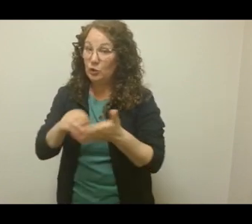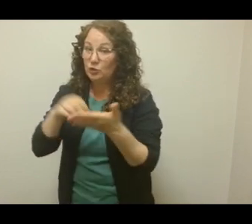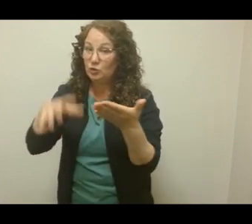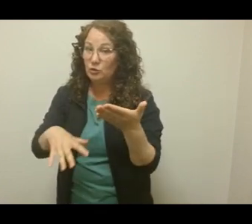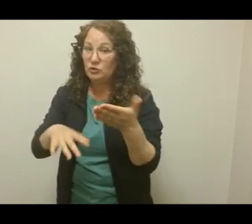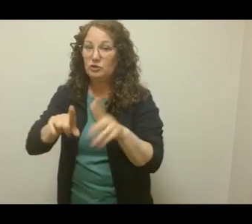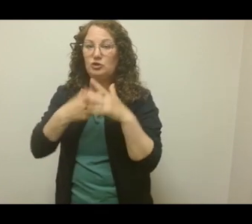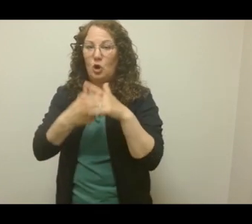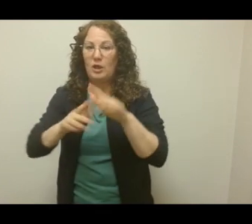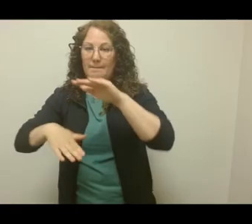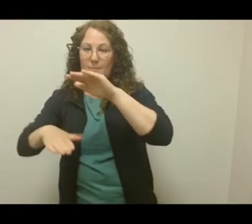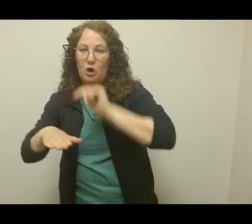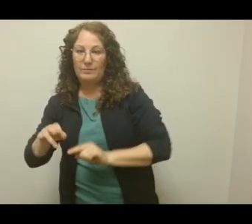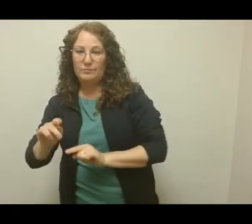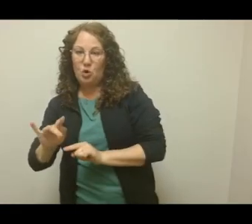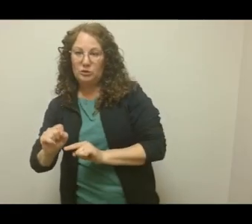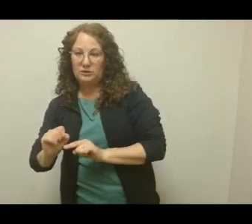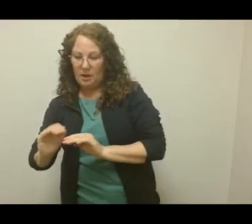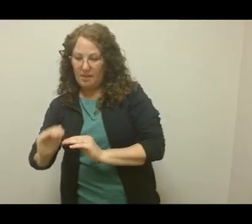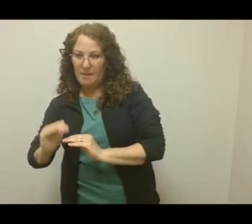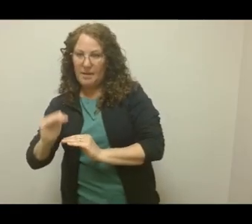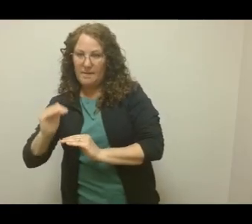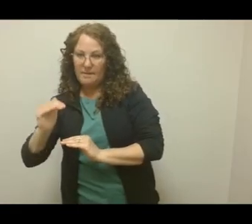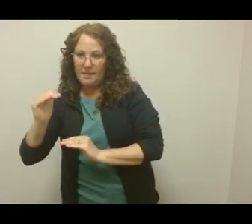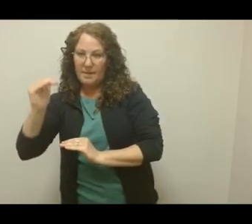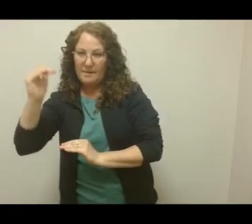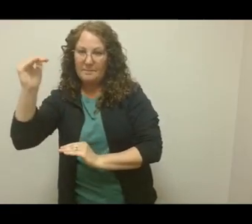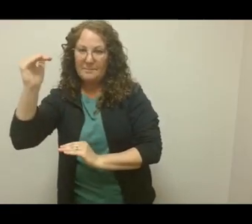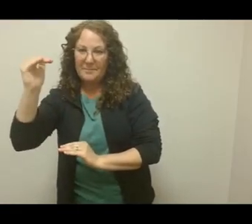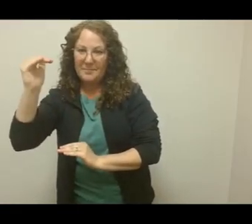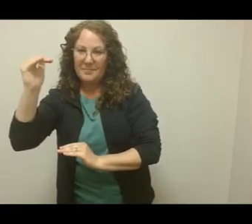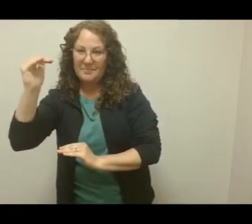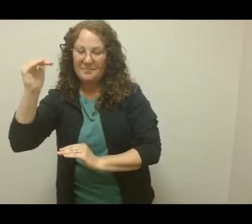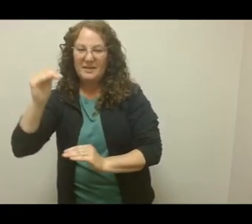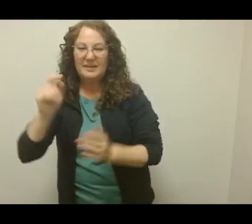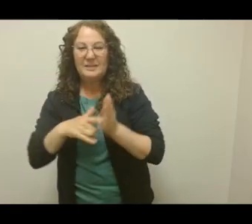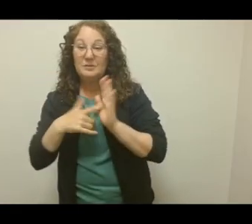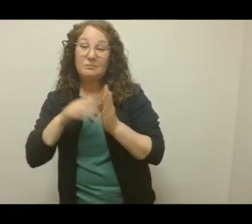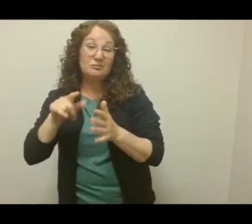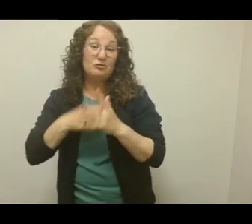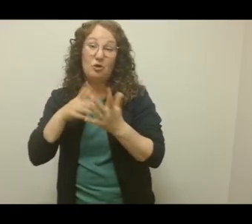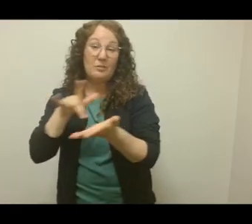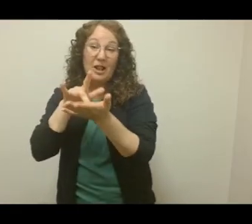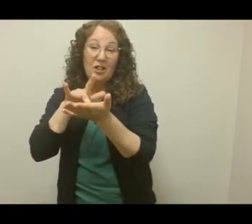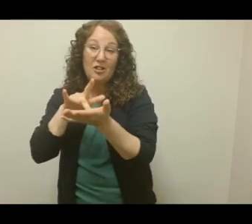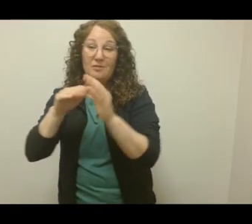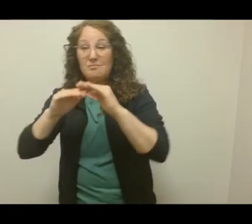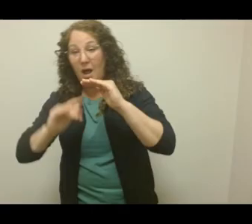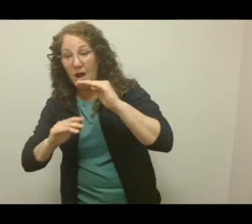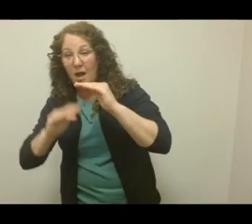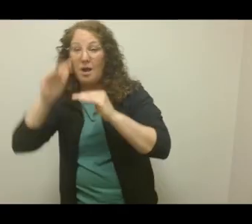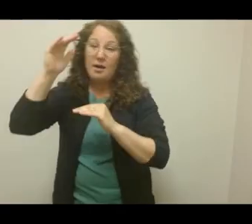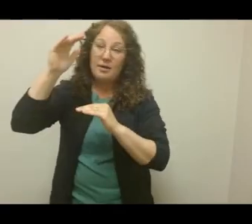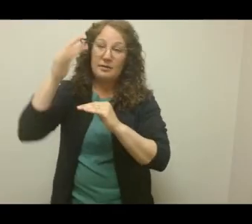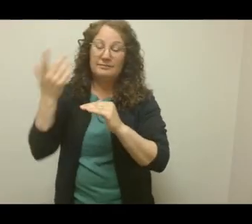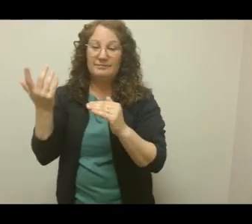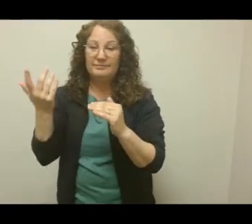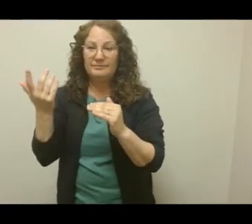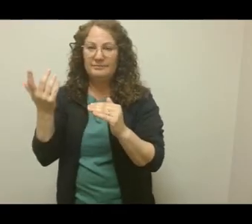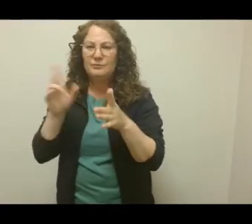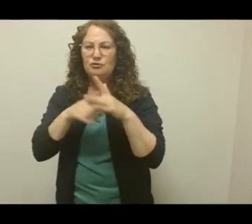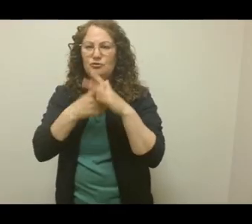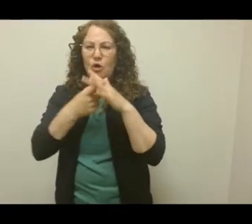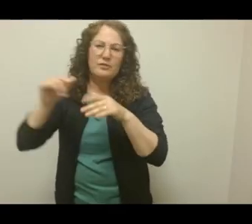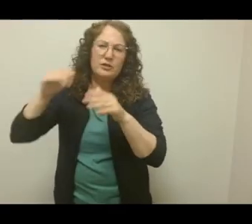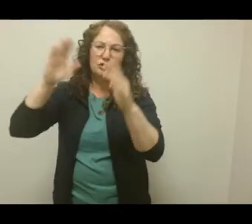of their notes and try working up. Right? Sometimes starting in the middle and going down and back. Starting not at the top